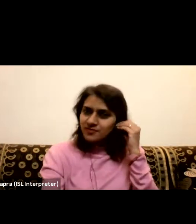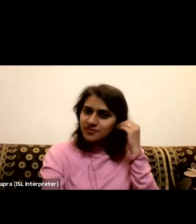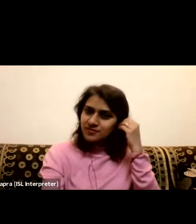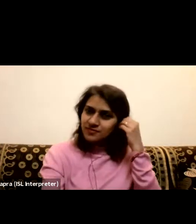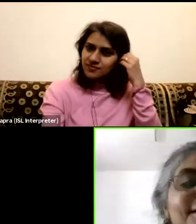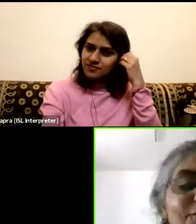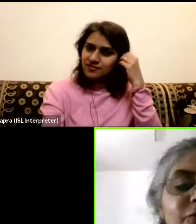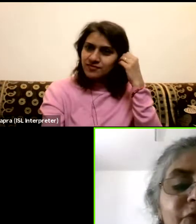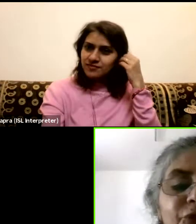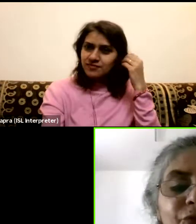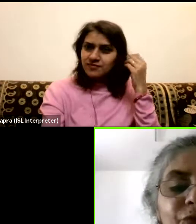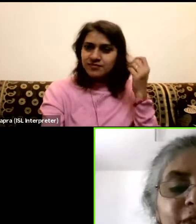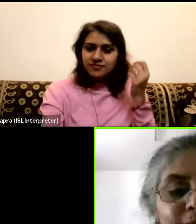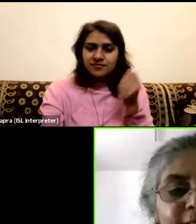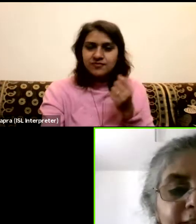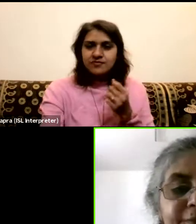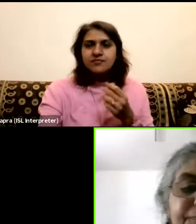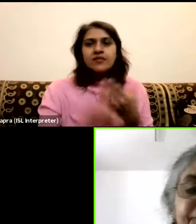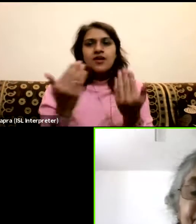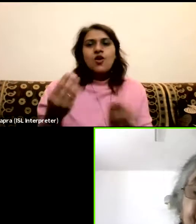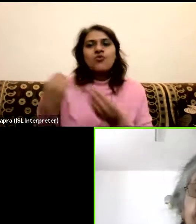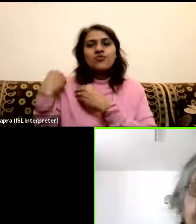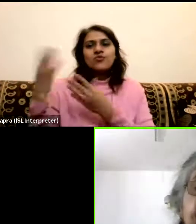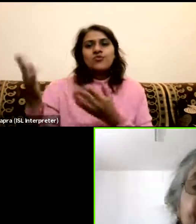this opportunity. Over to you, Arman.